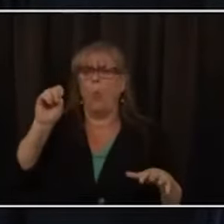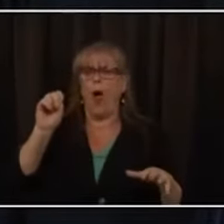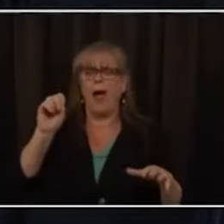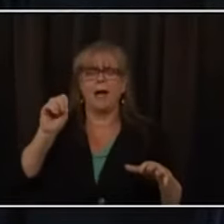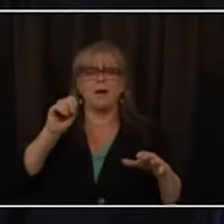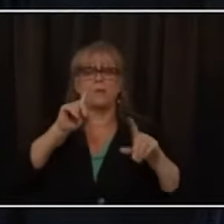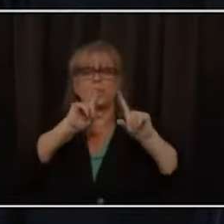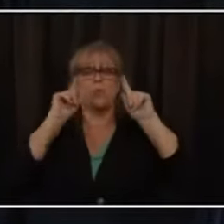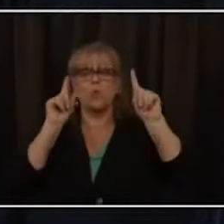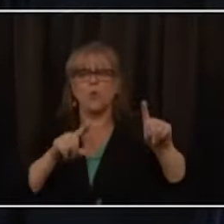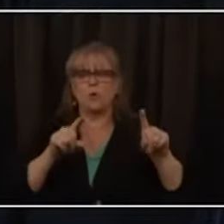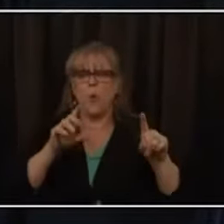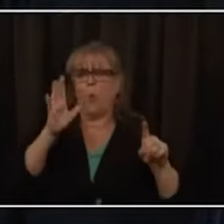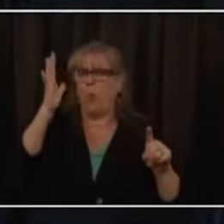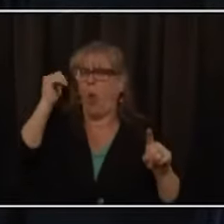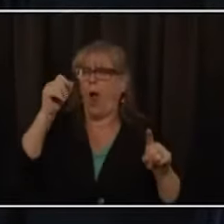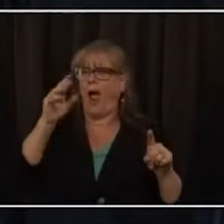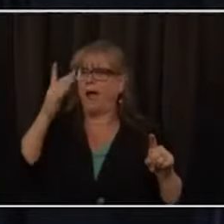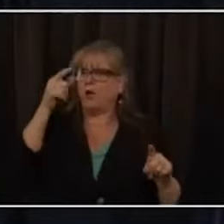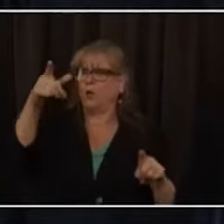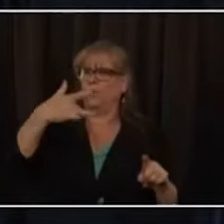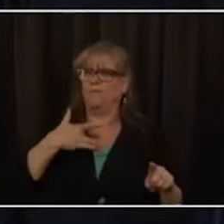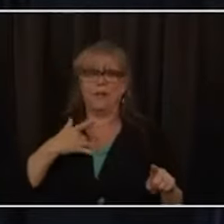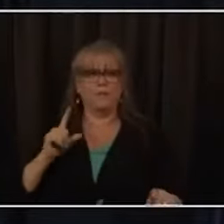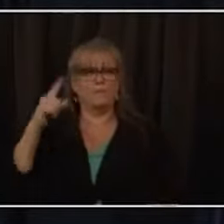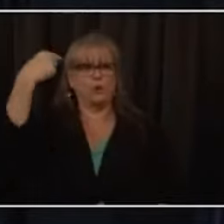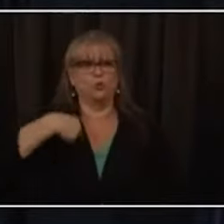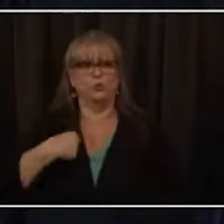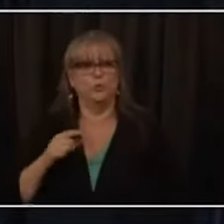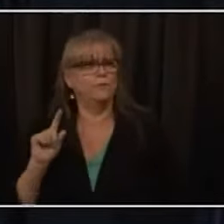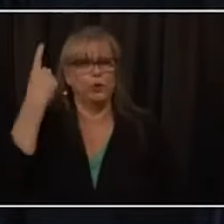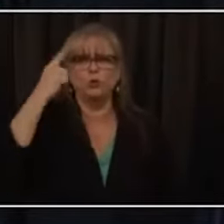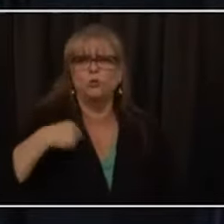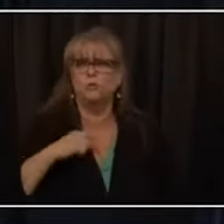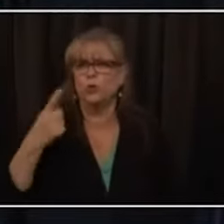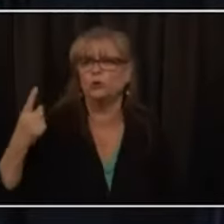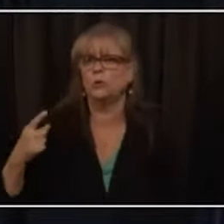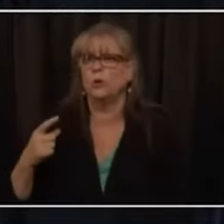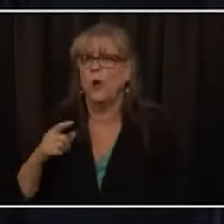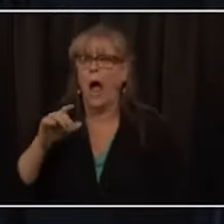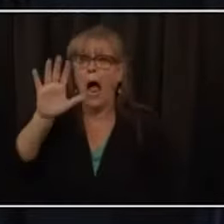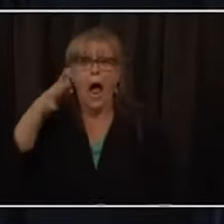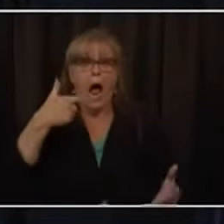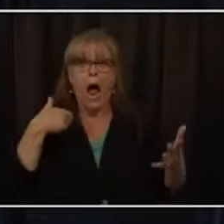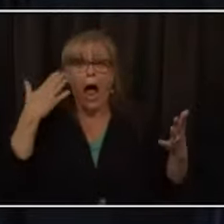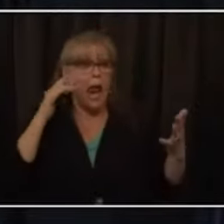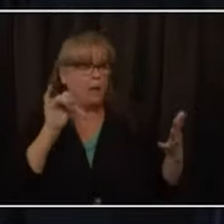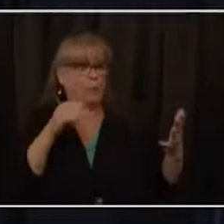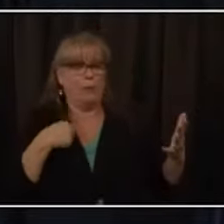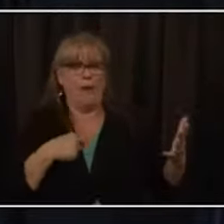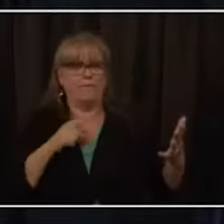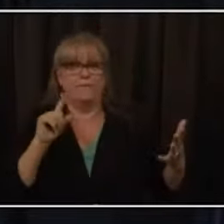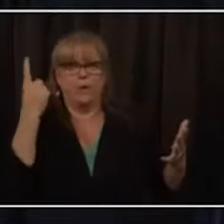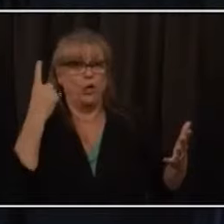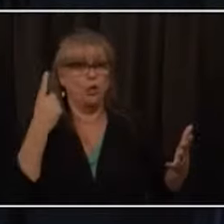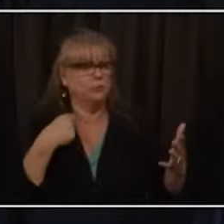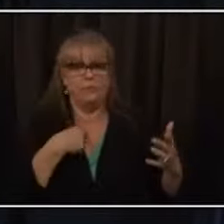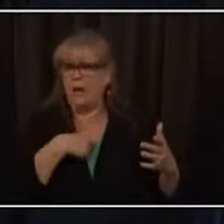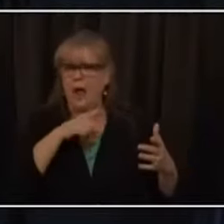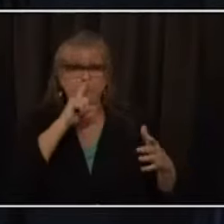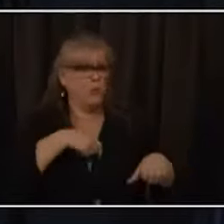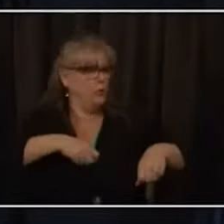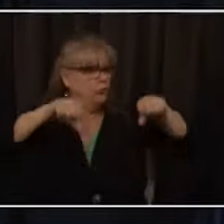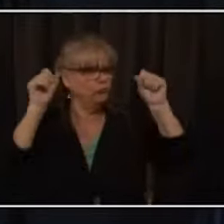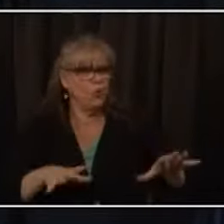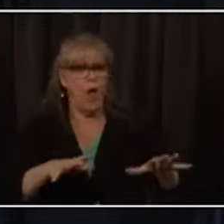I don't know whether we are, and we're not dropping a statewide public health order. There's absolutely going to